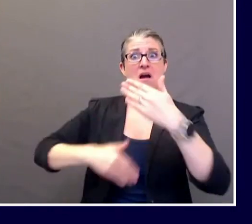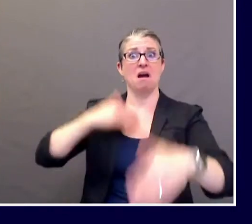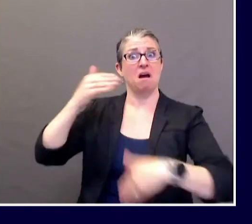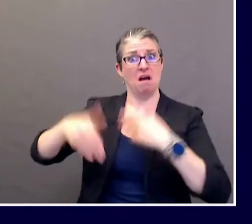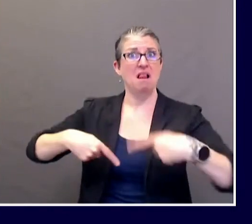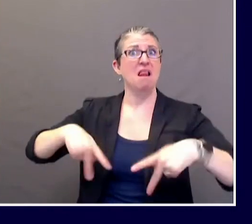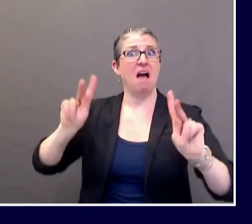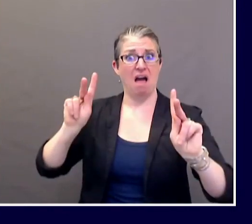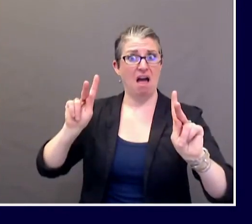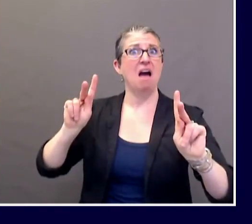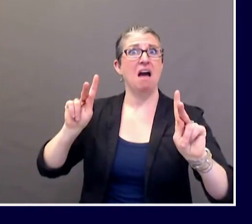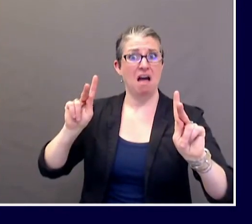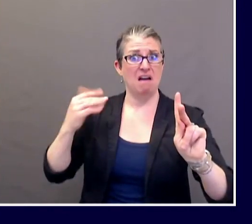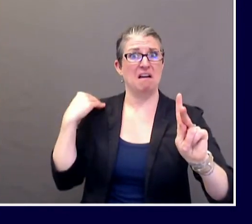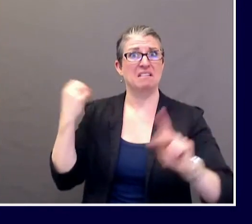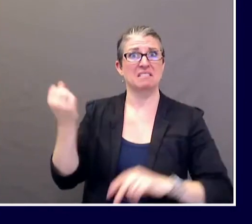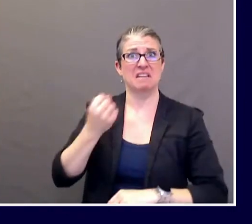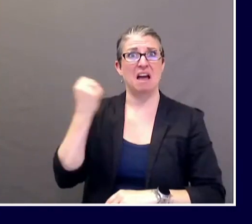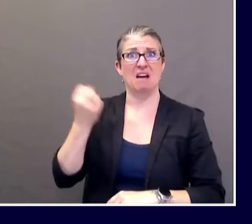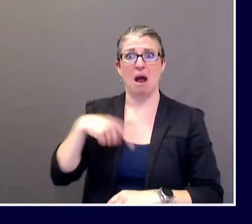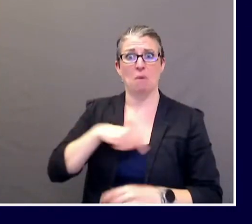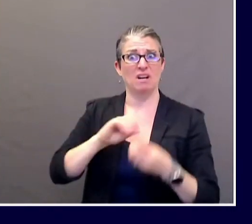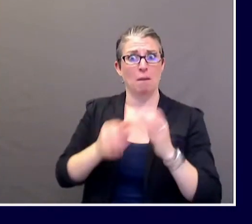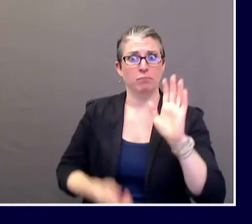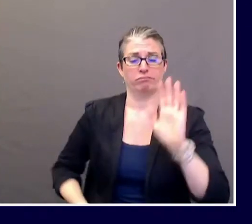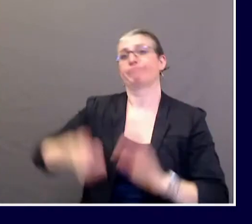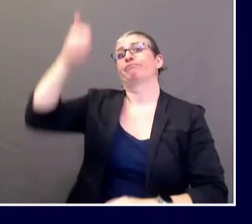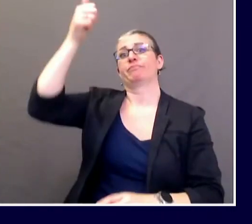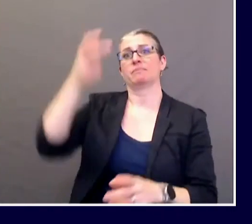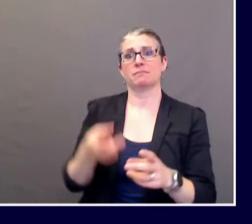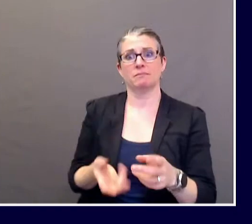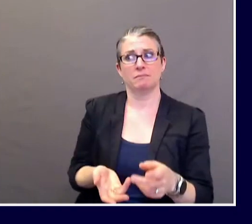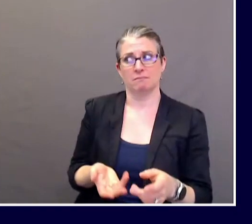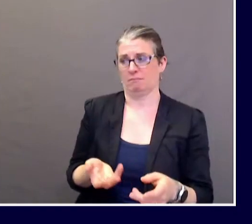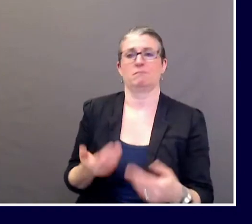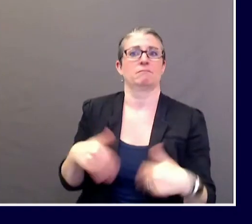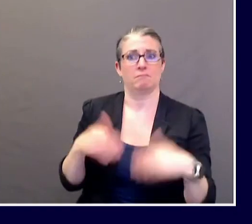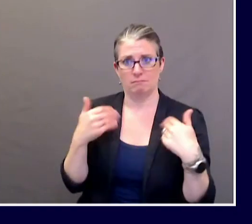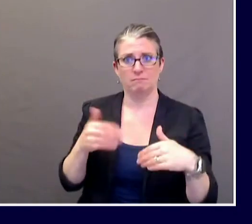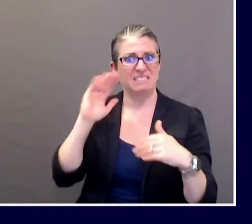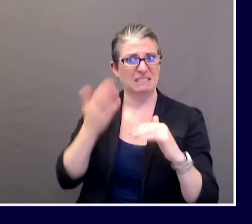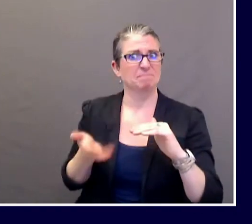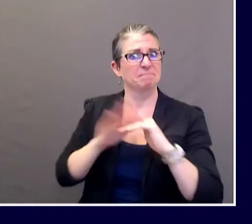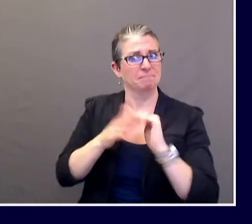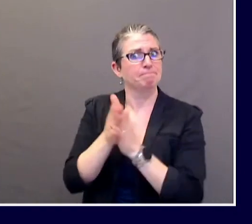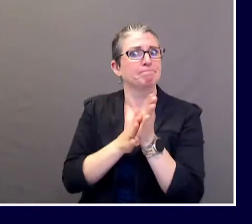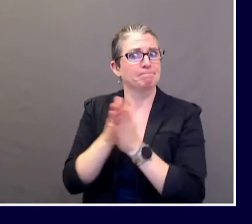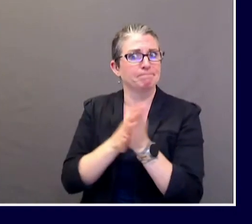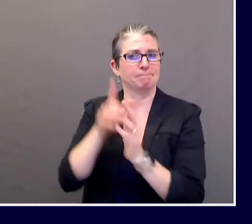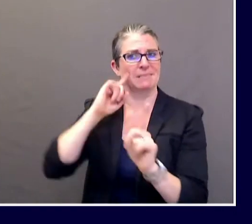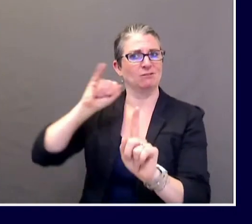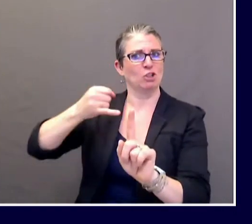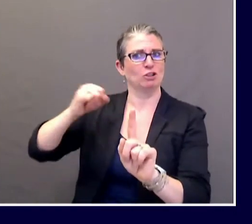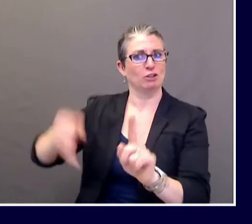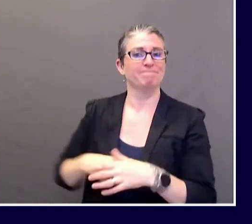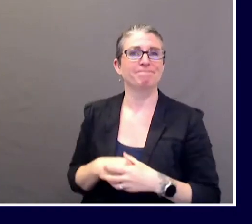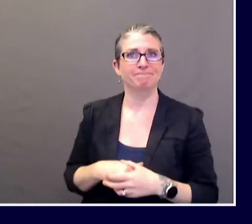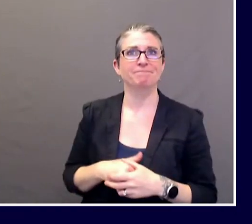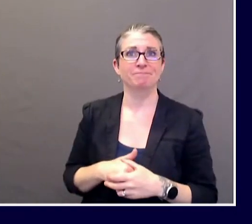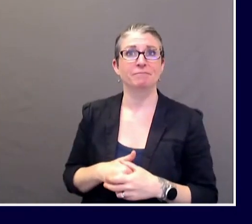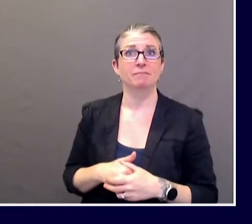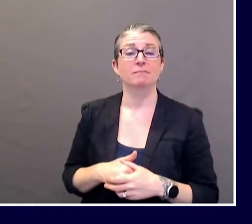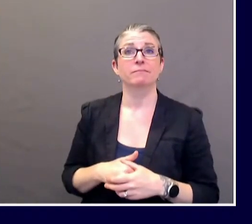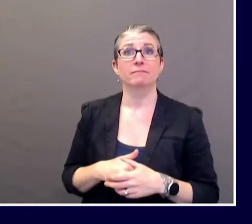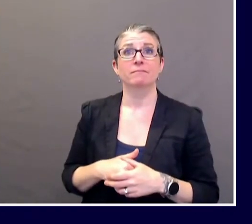we don't want to slow anything down. So we're starting, as you're aware, Joe, we're starting to shift to make